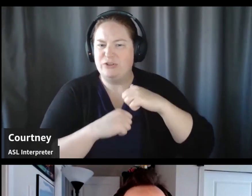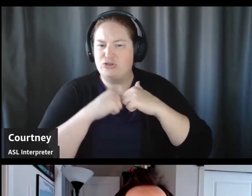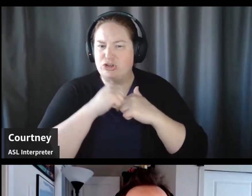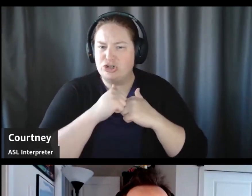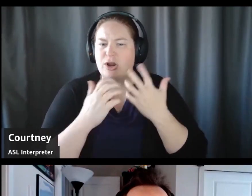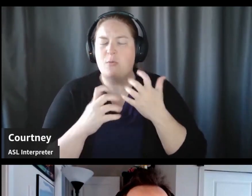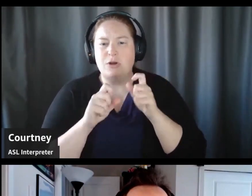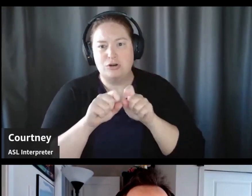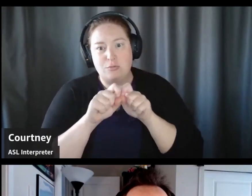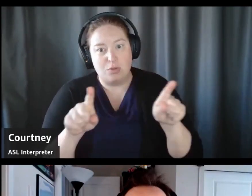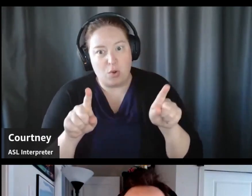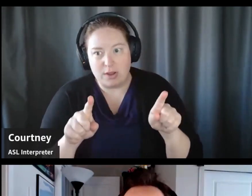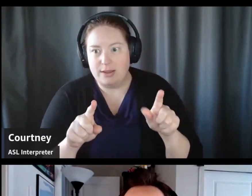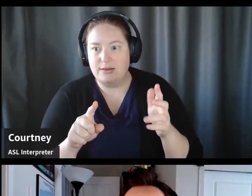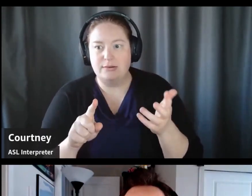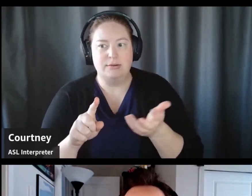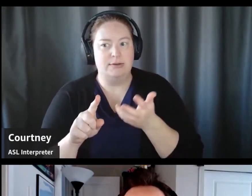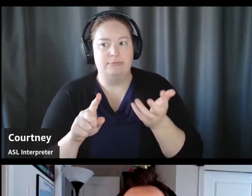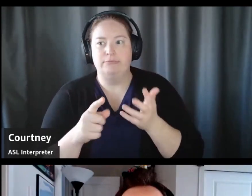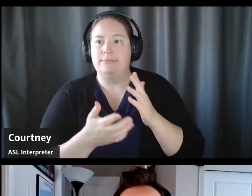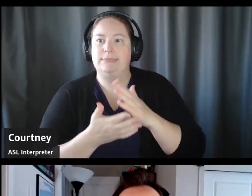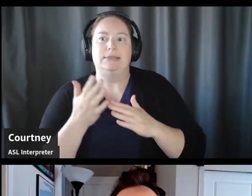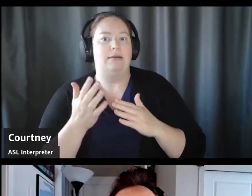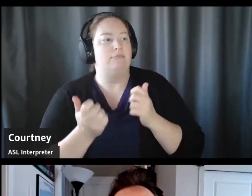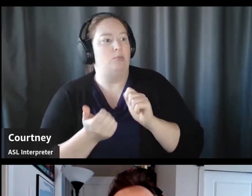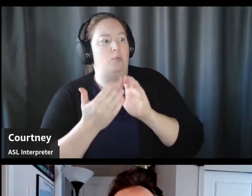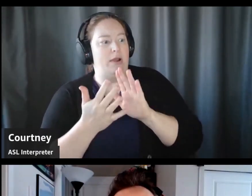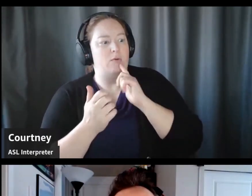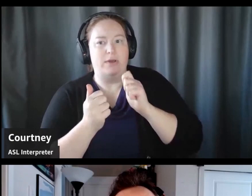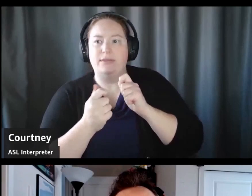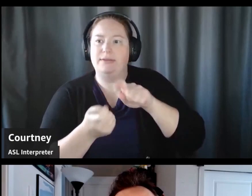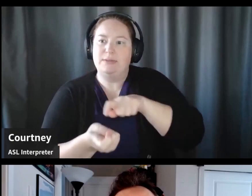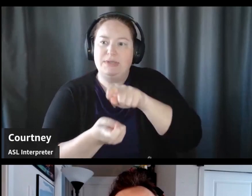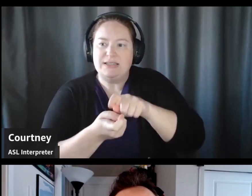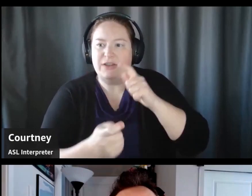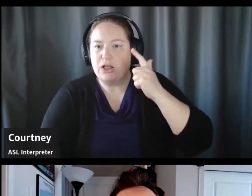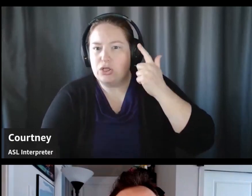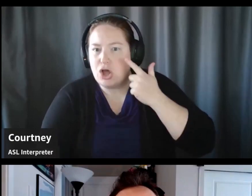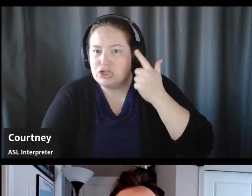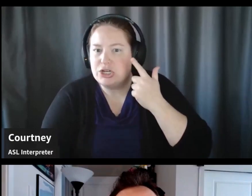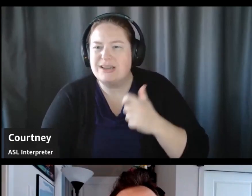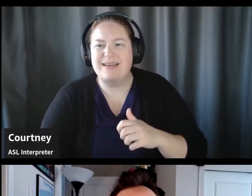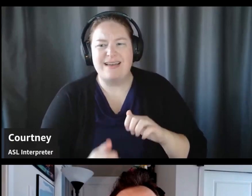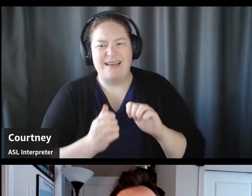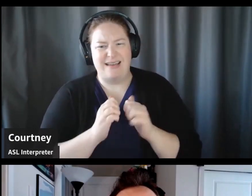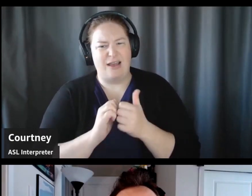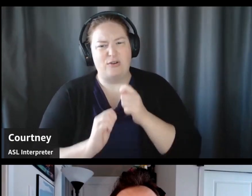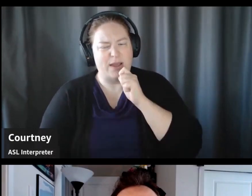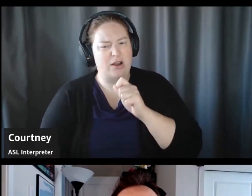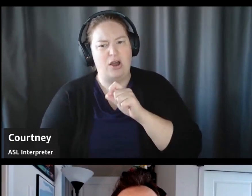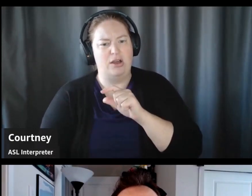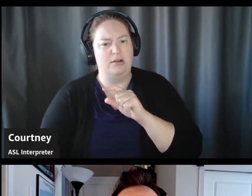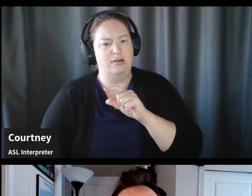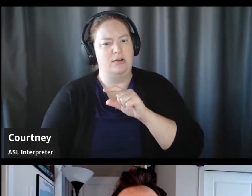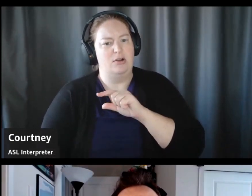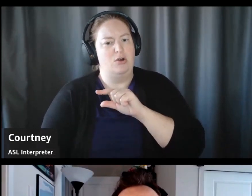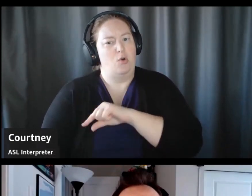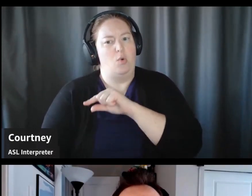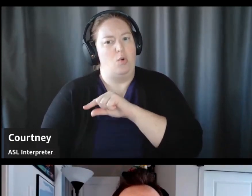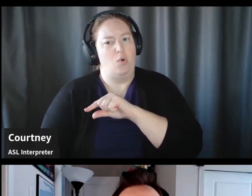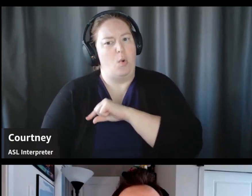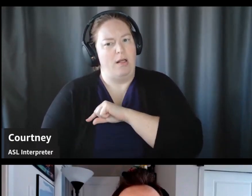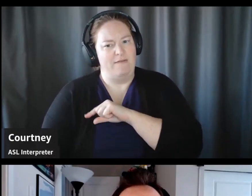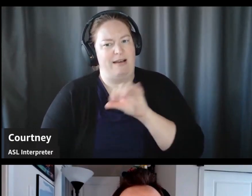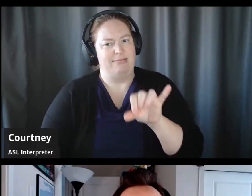it in some sort of an way with certain orchestration logic, right? How do I now codify that kind of a logic? And CloudFormation provides